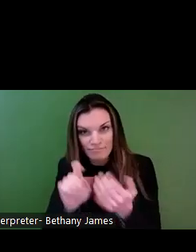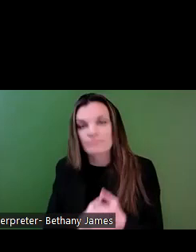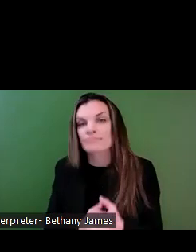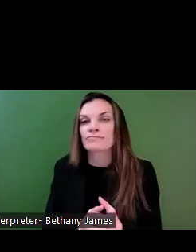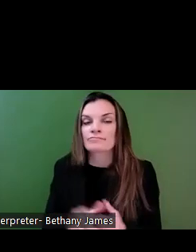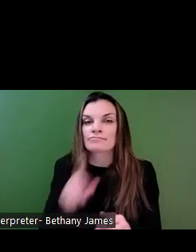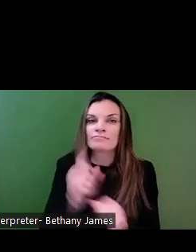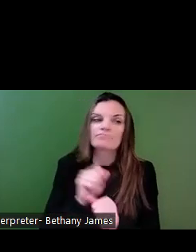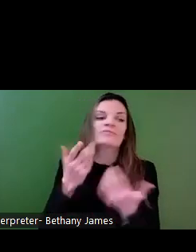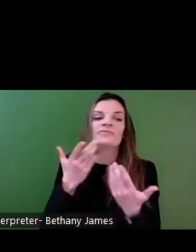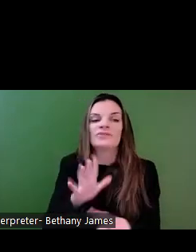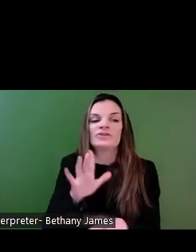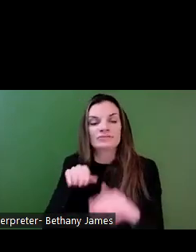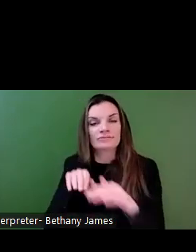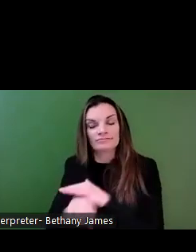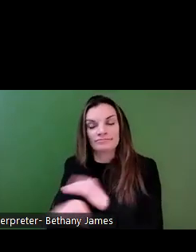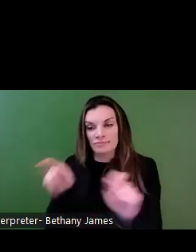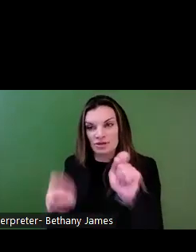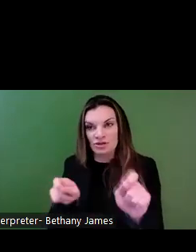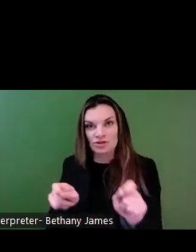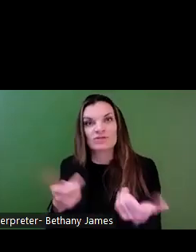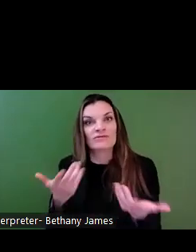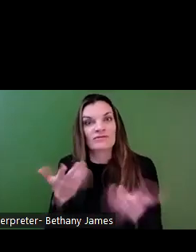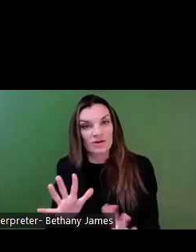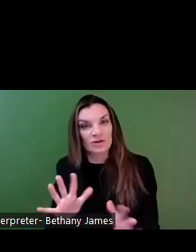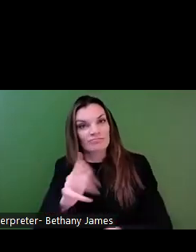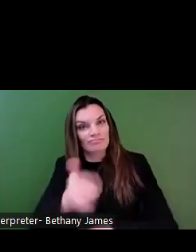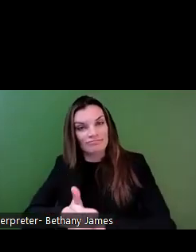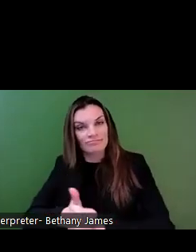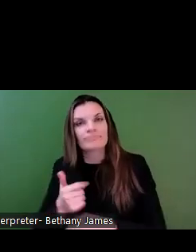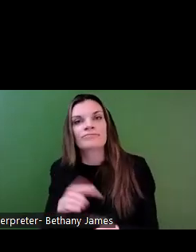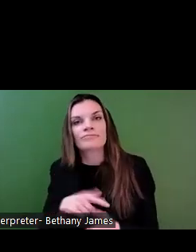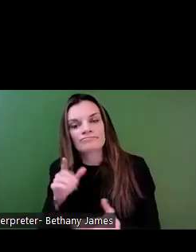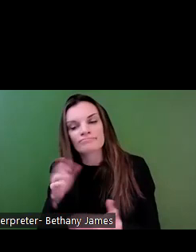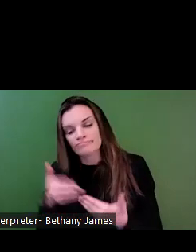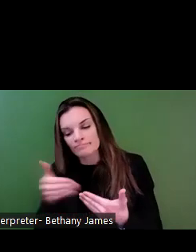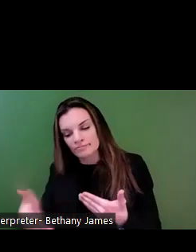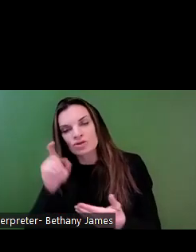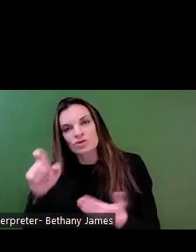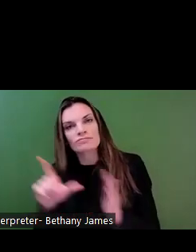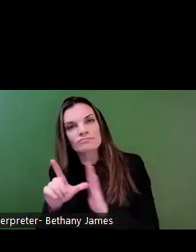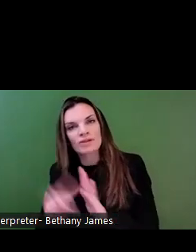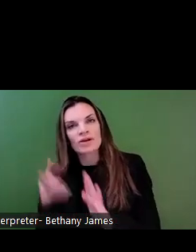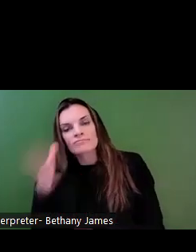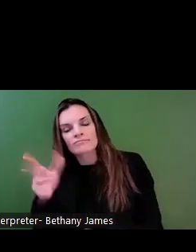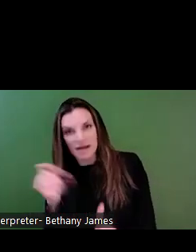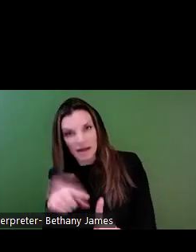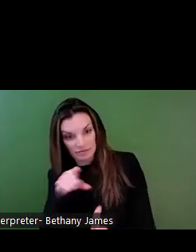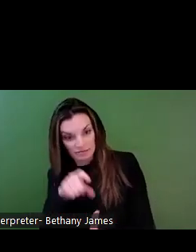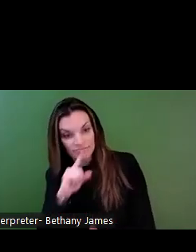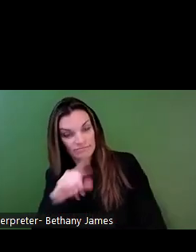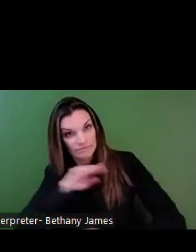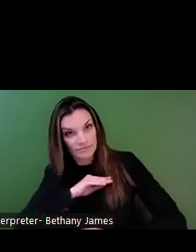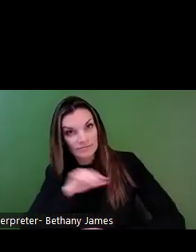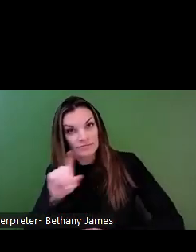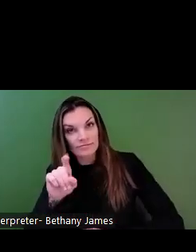place, it would be useful to meet with the employee to evaluate the effectiveness of the accommodations and to determine whether additional accommodations are